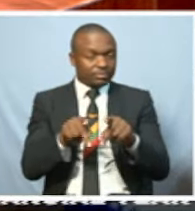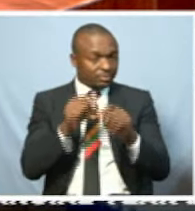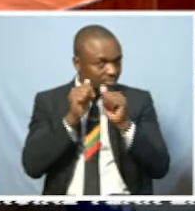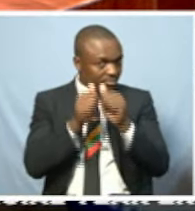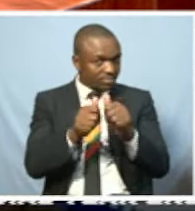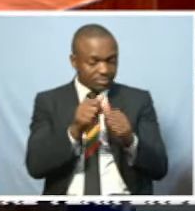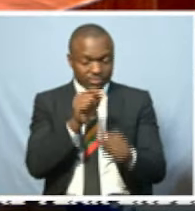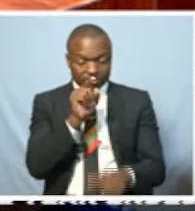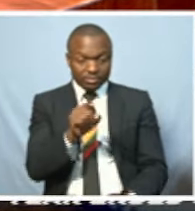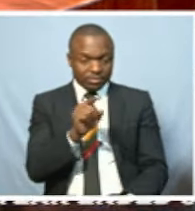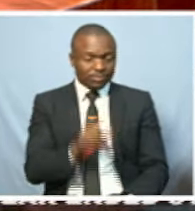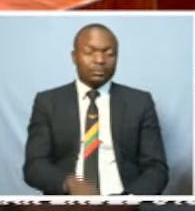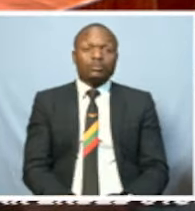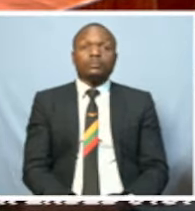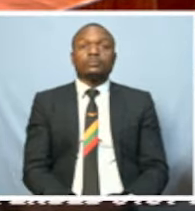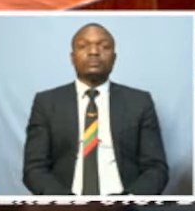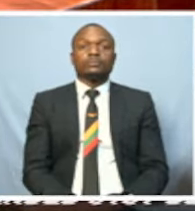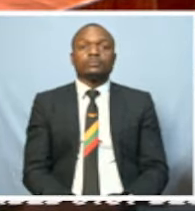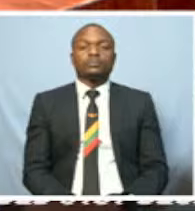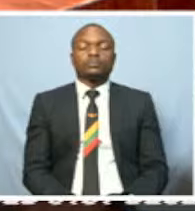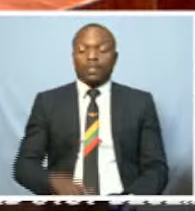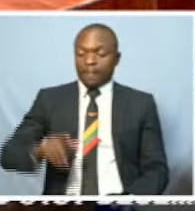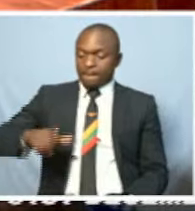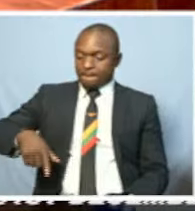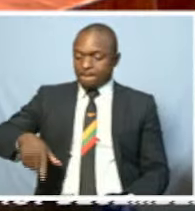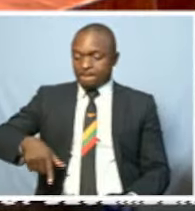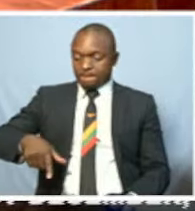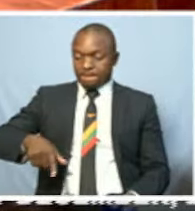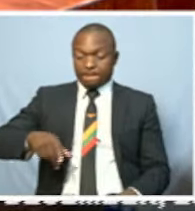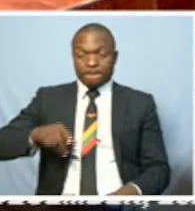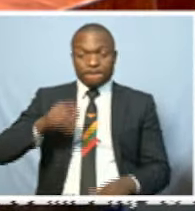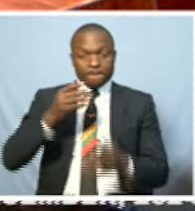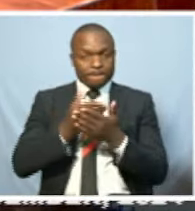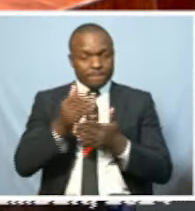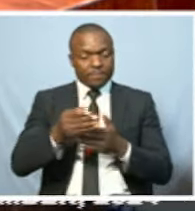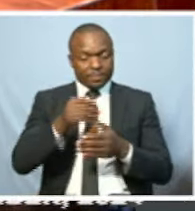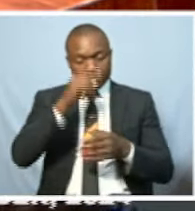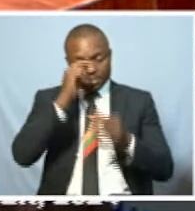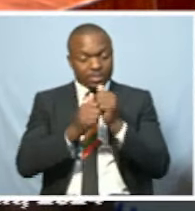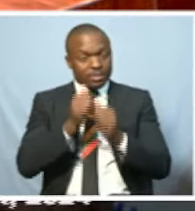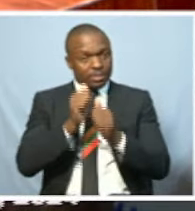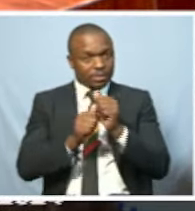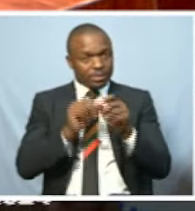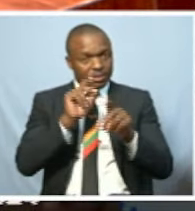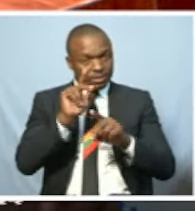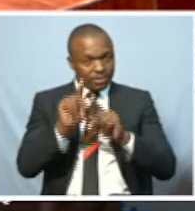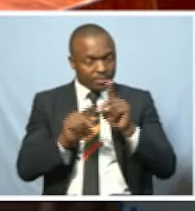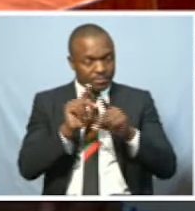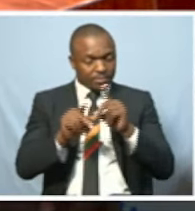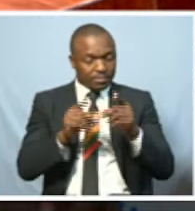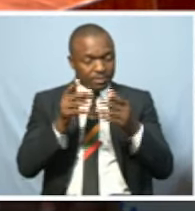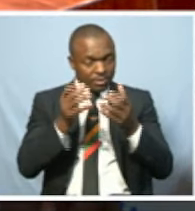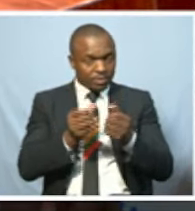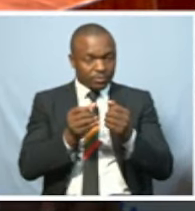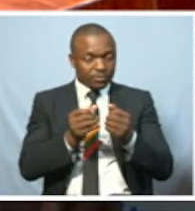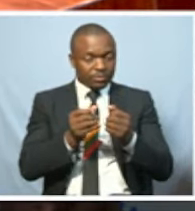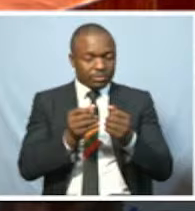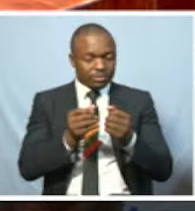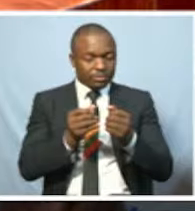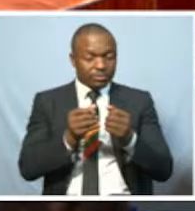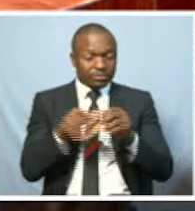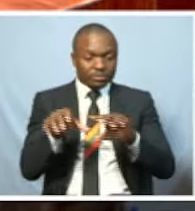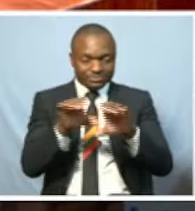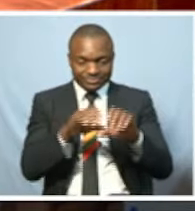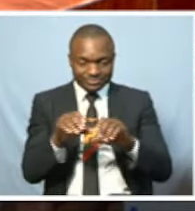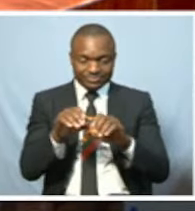you, you delay the procurement because the people you wanted to tender have not taken part, or